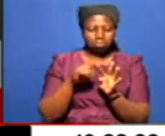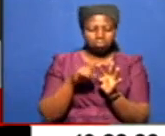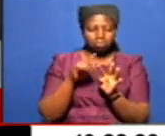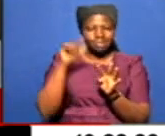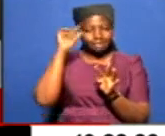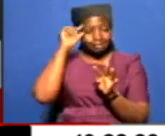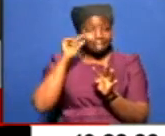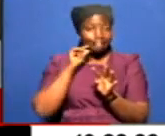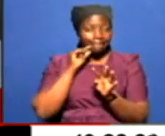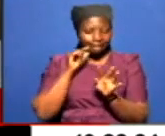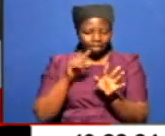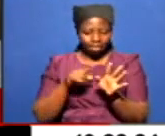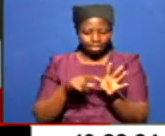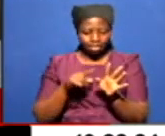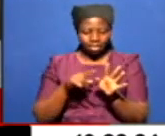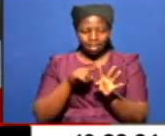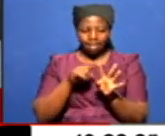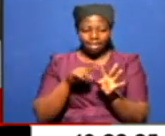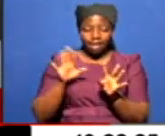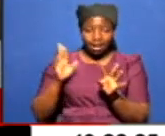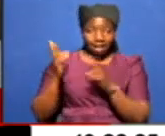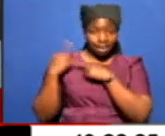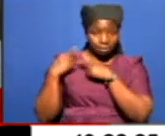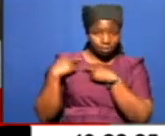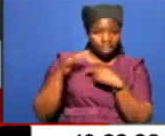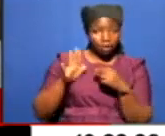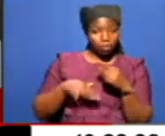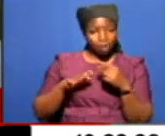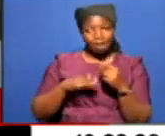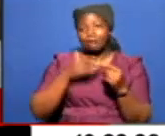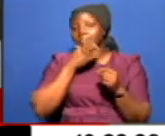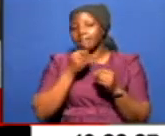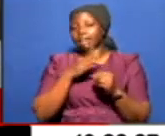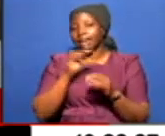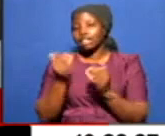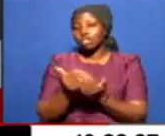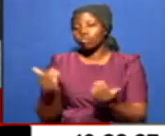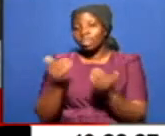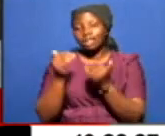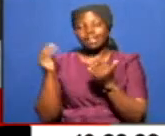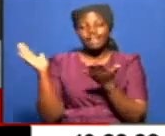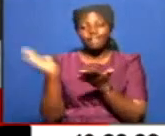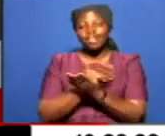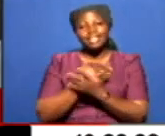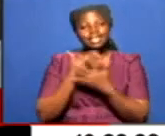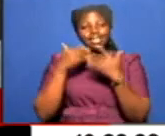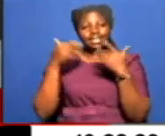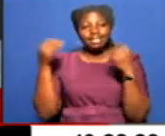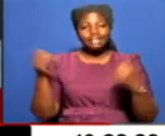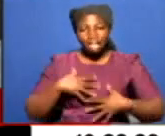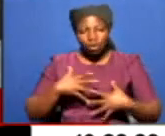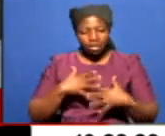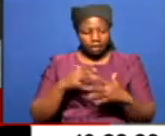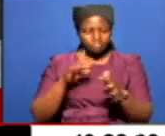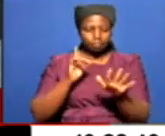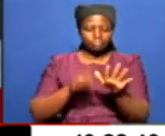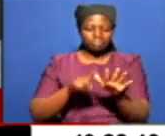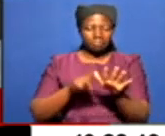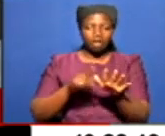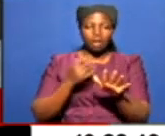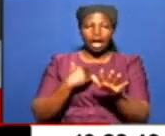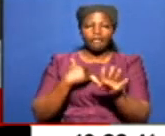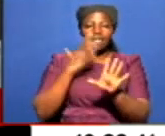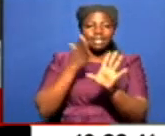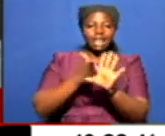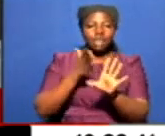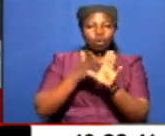pillar, the role of women and men and mm-hmm. children in terms of countering terrorism. Mm-hmm. We have the psychosocial pillar,